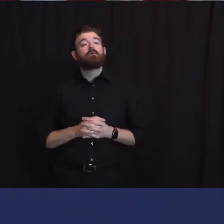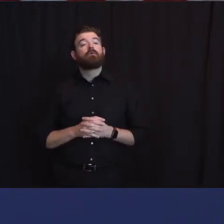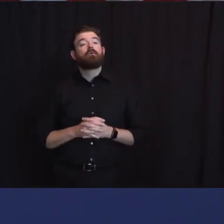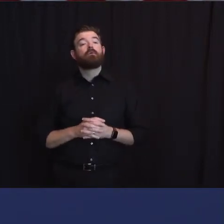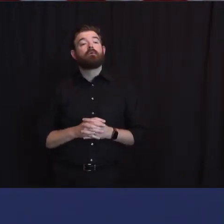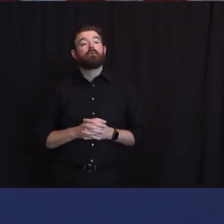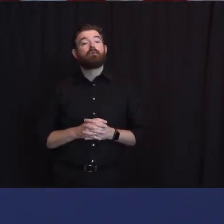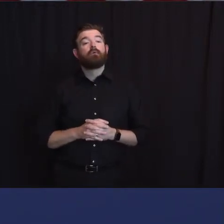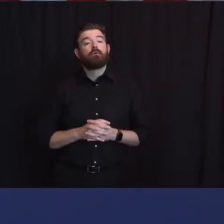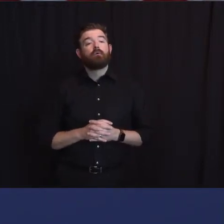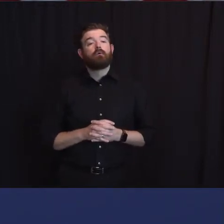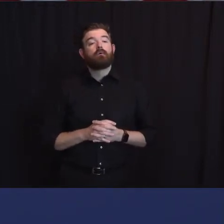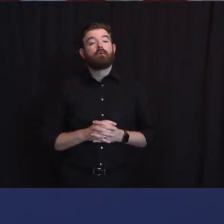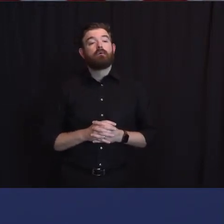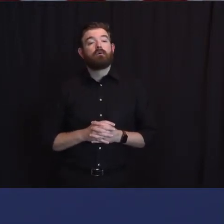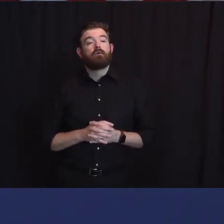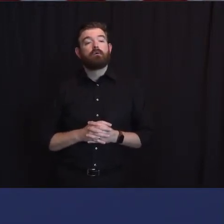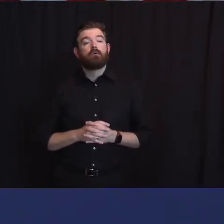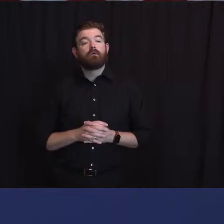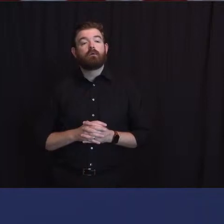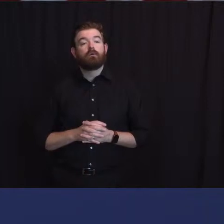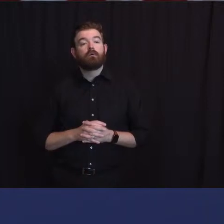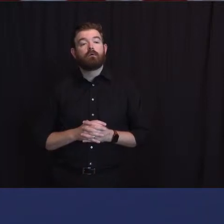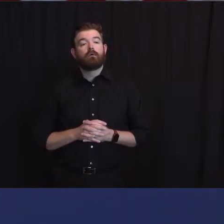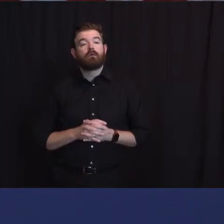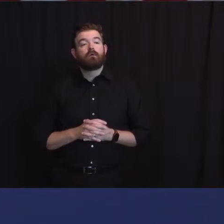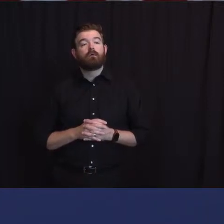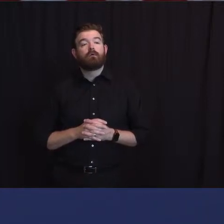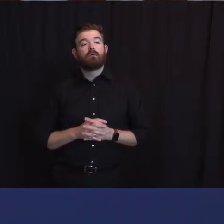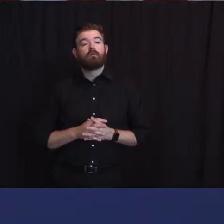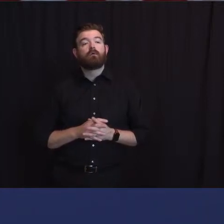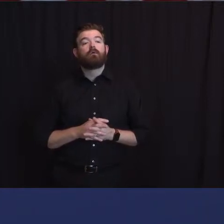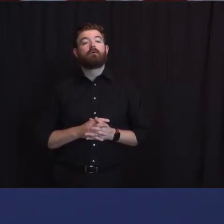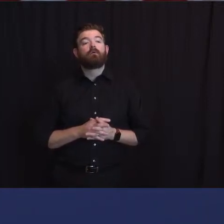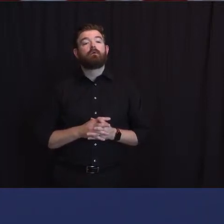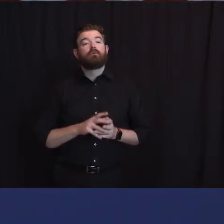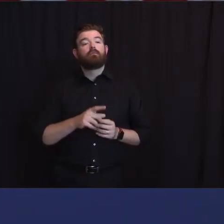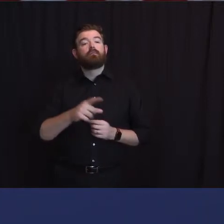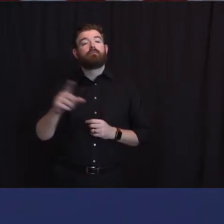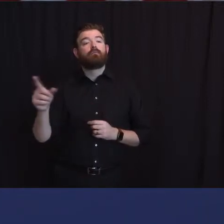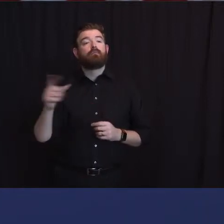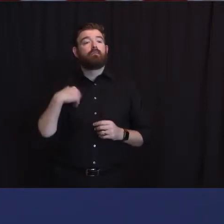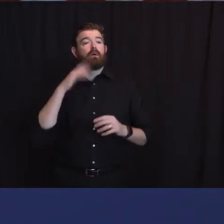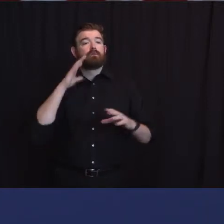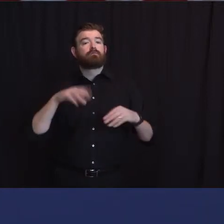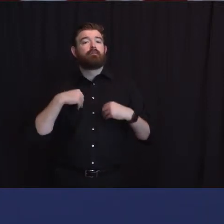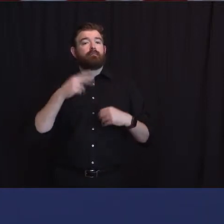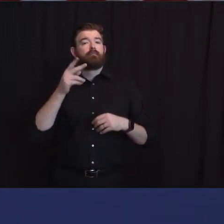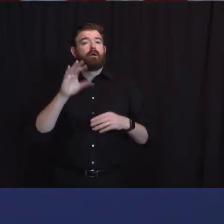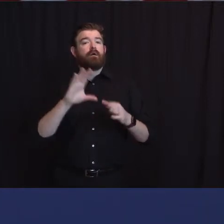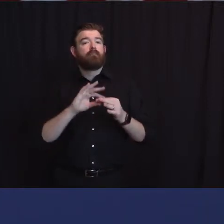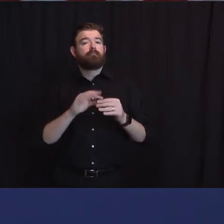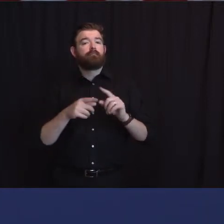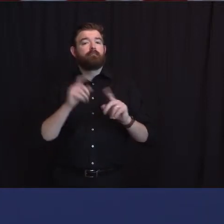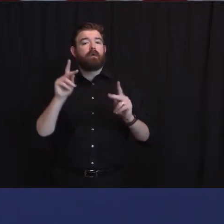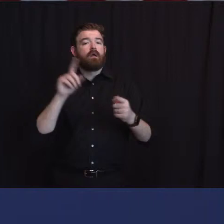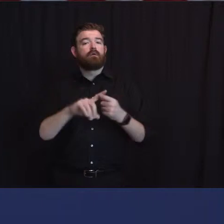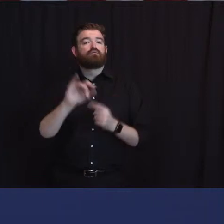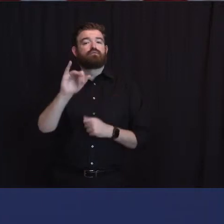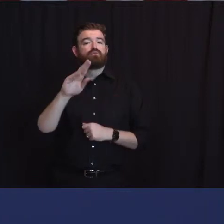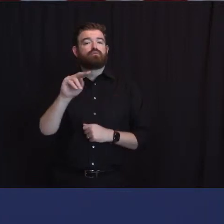Department of Education must submit our state plan to the U.S. Department of Education by June